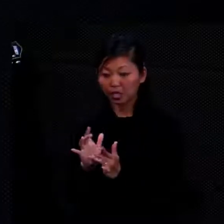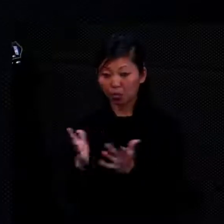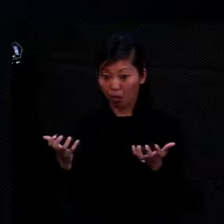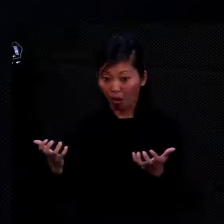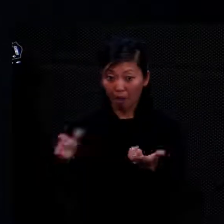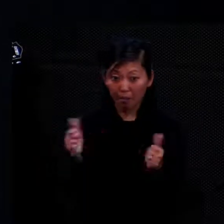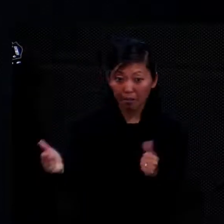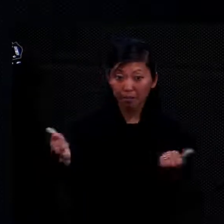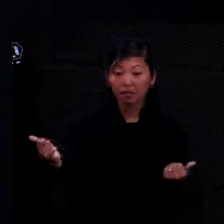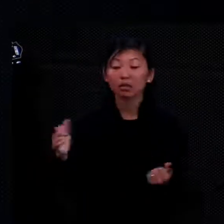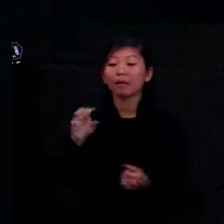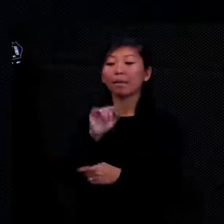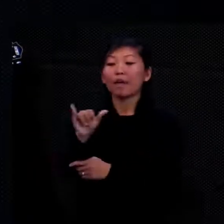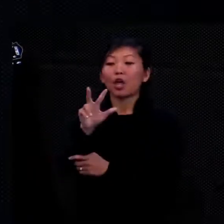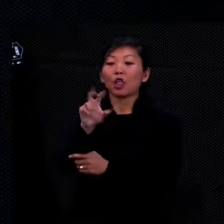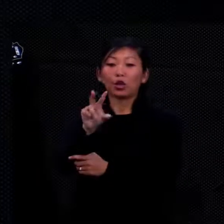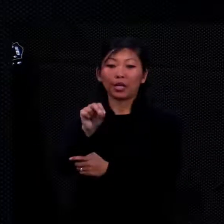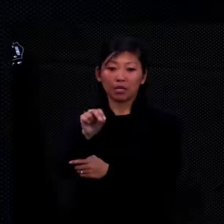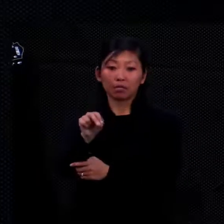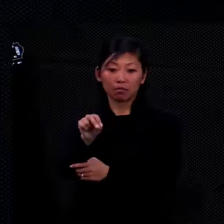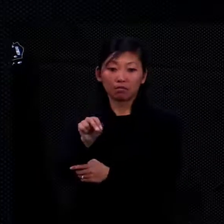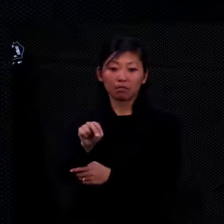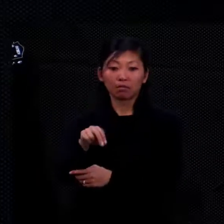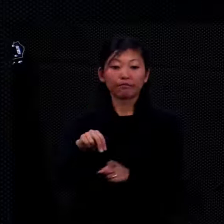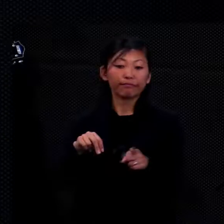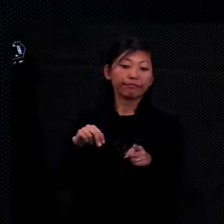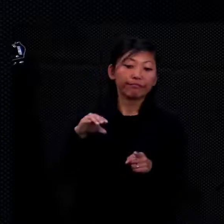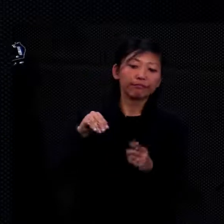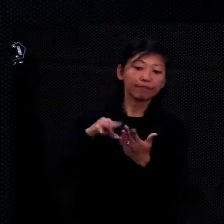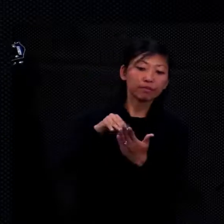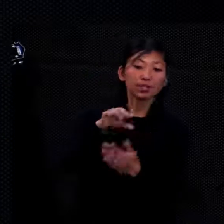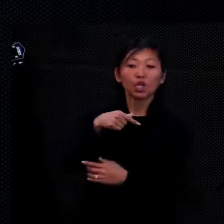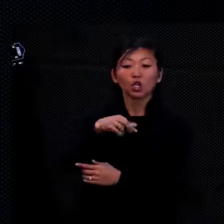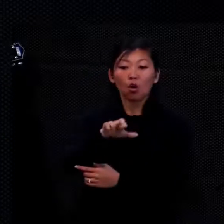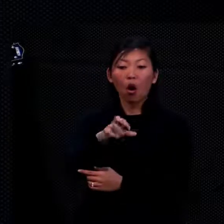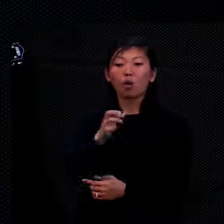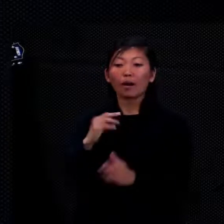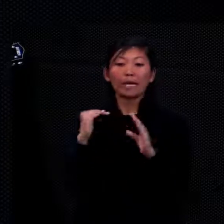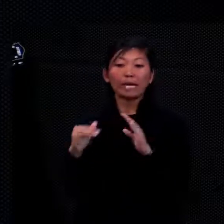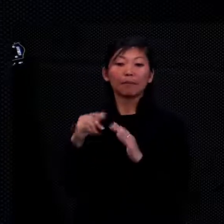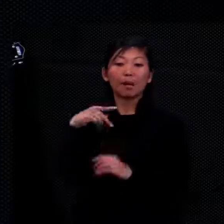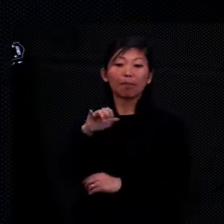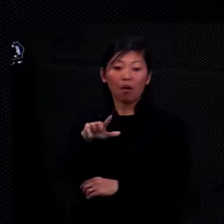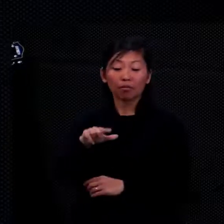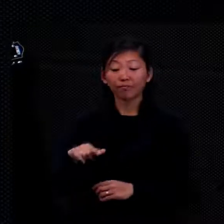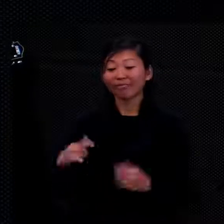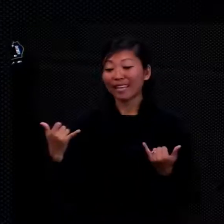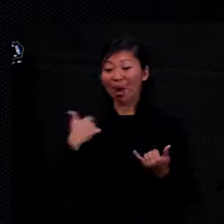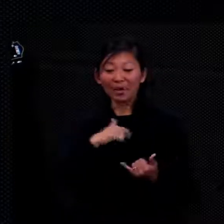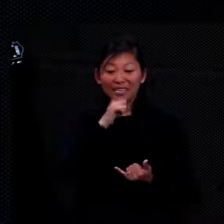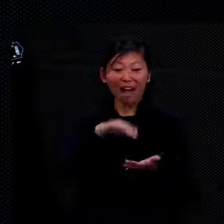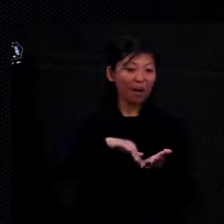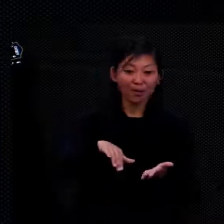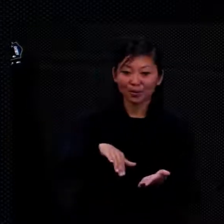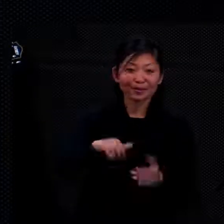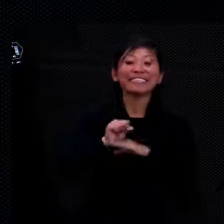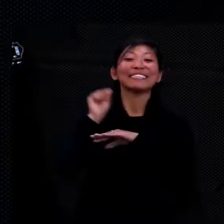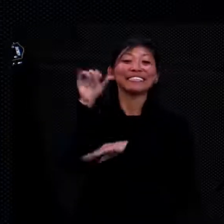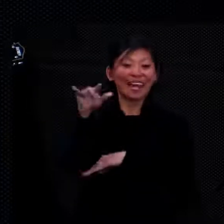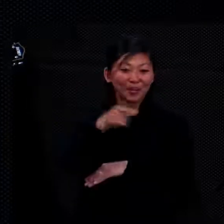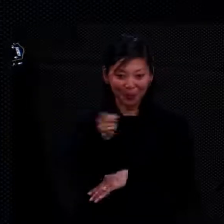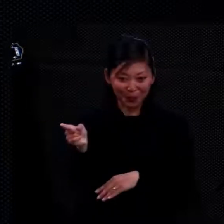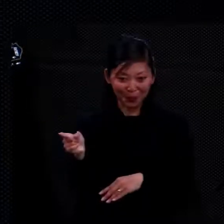a baptism on May 30th as well. So QR code or email Paul. Rock Hill, you are now not dismissed, but you're sent